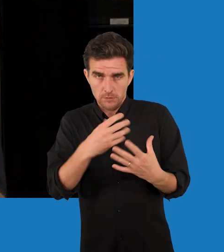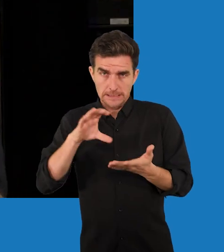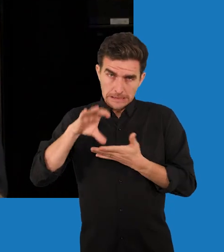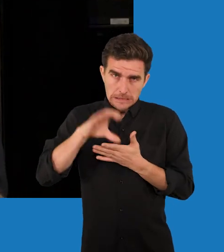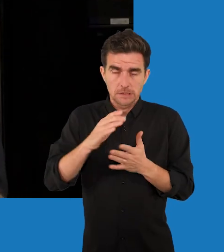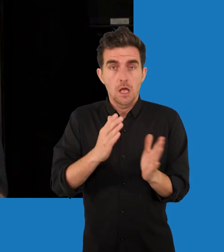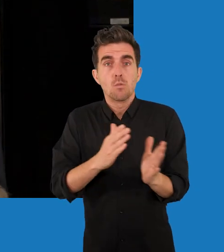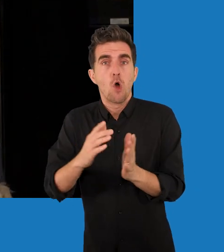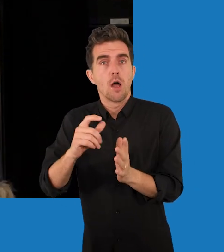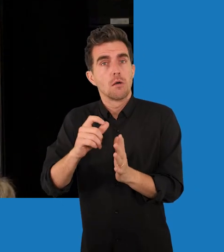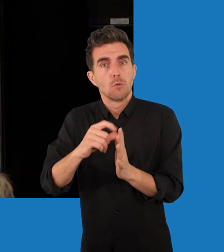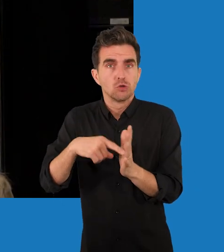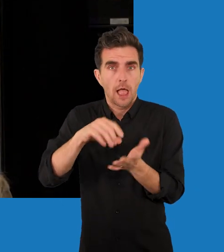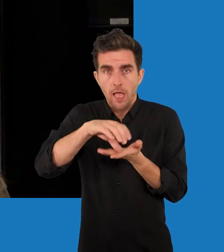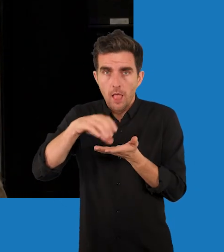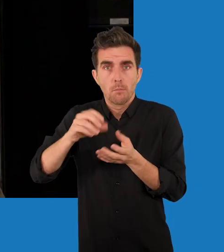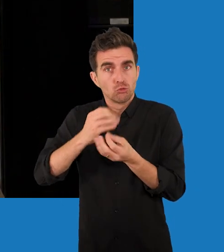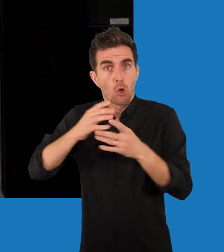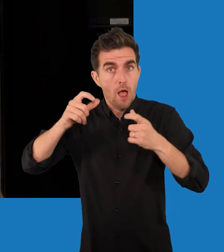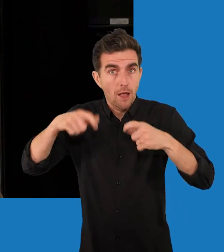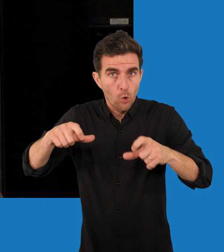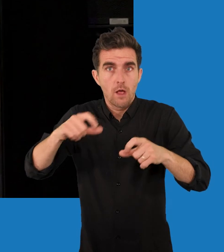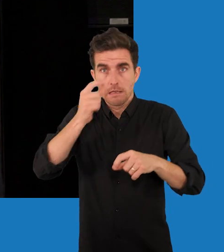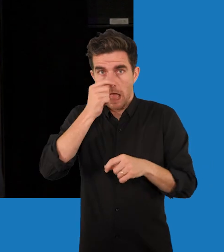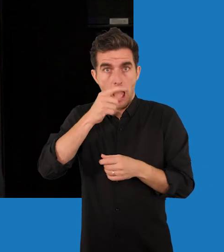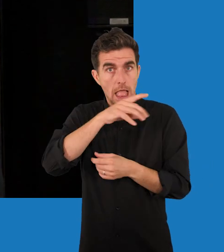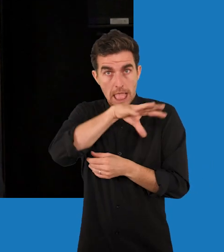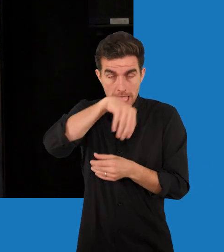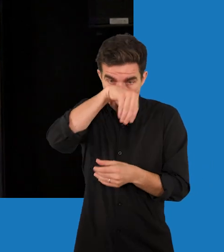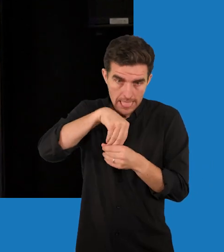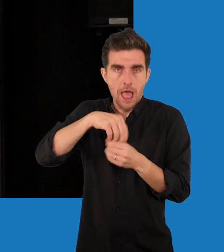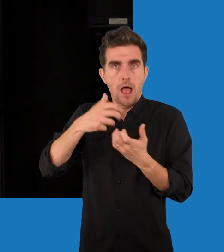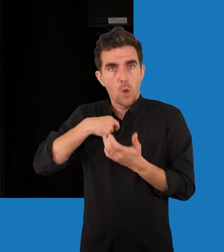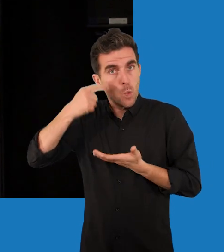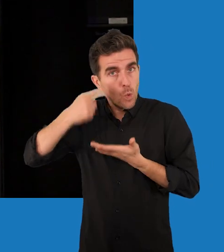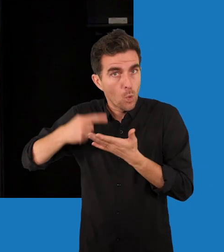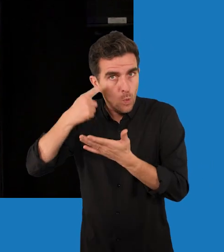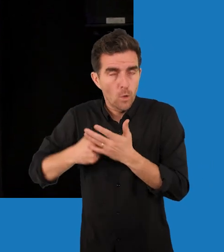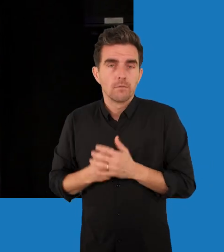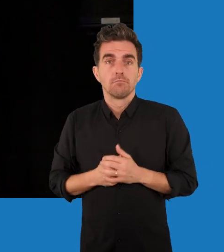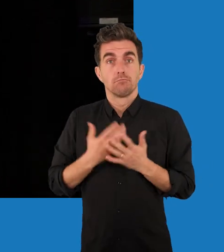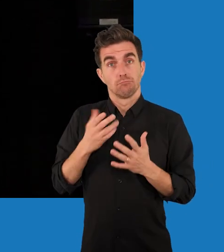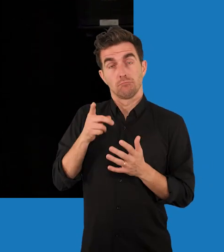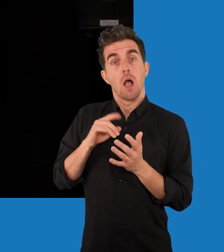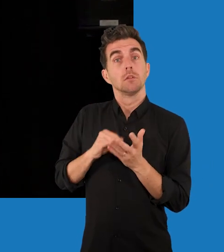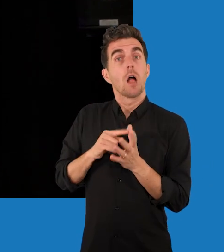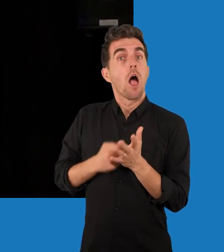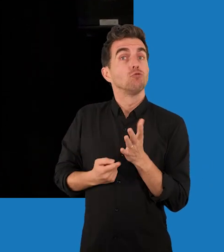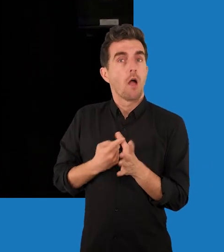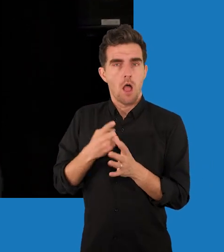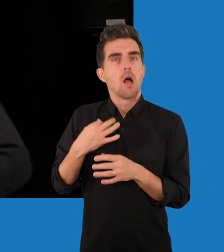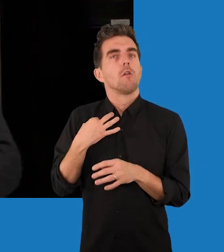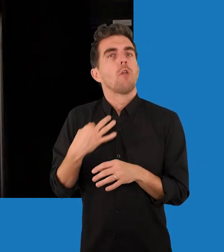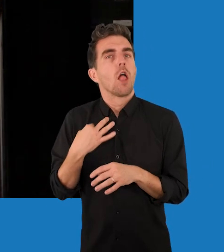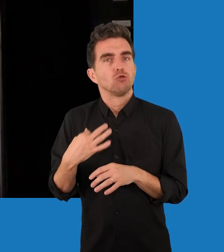voice and funding these small programs to make sure we do everything we can to make it integral to decision making. And Sarah, with the